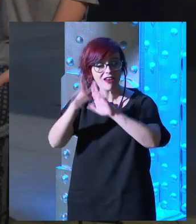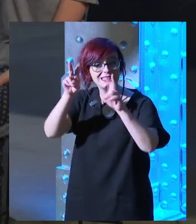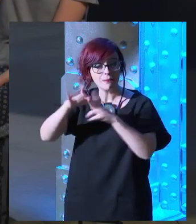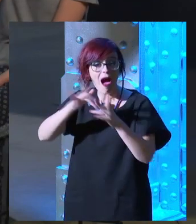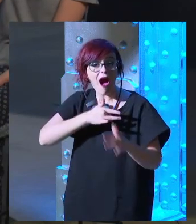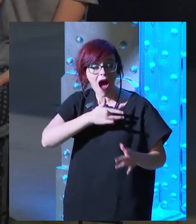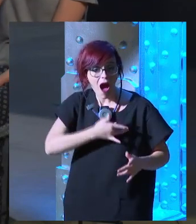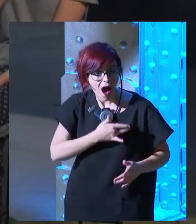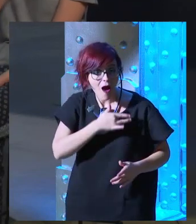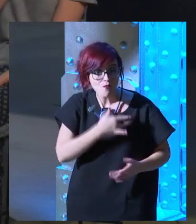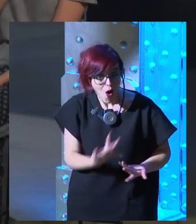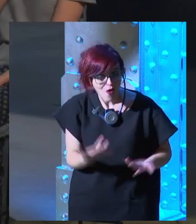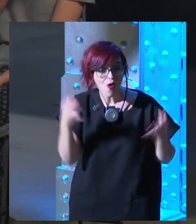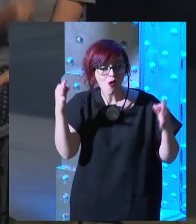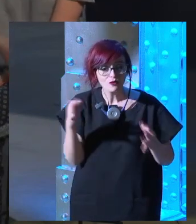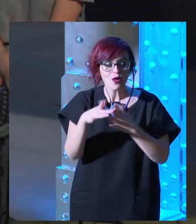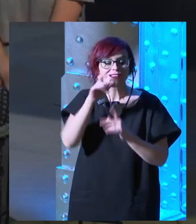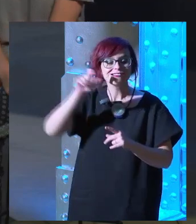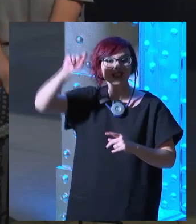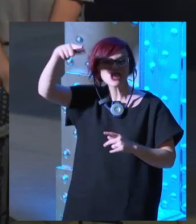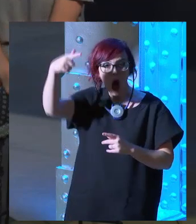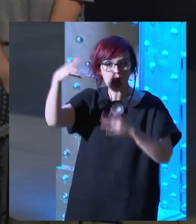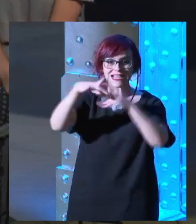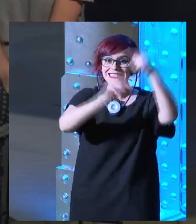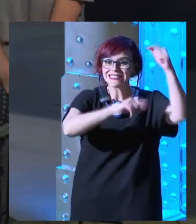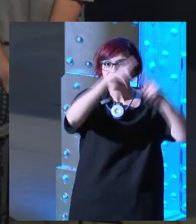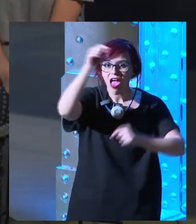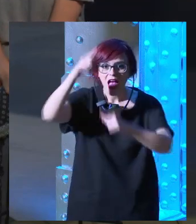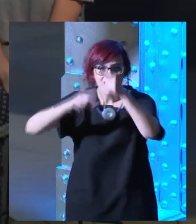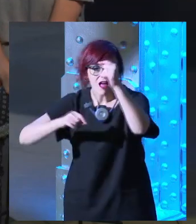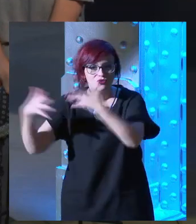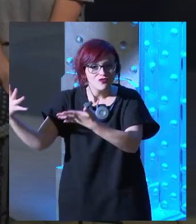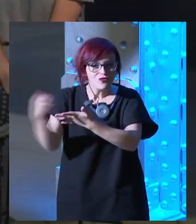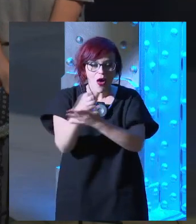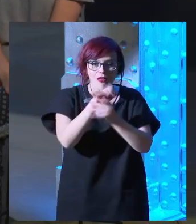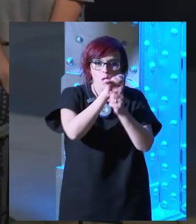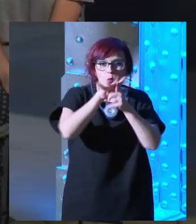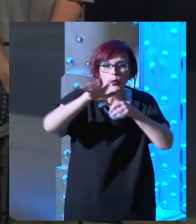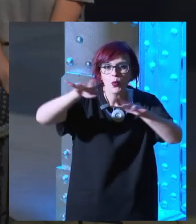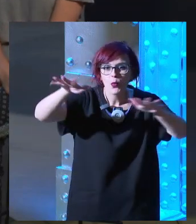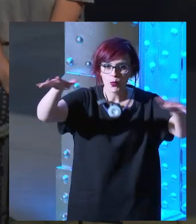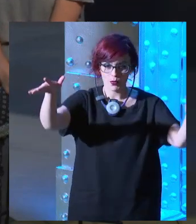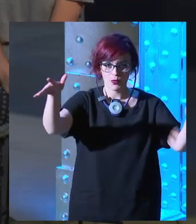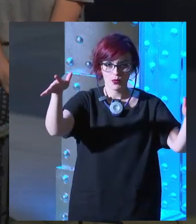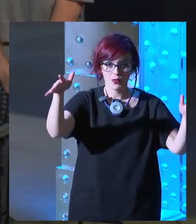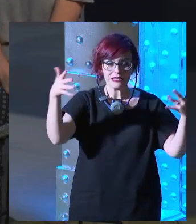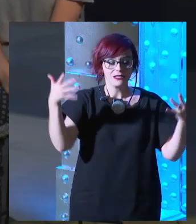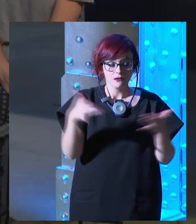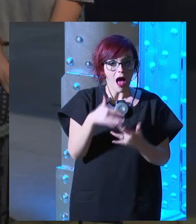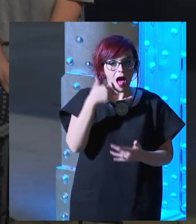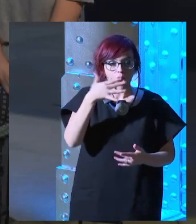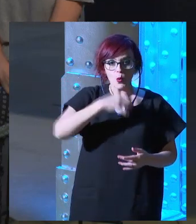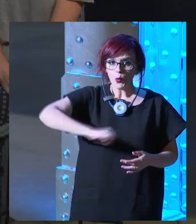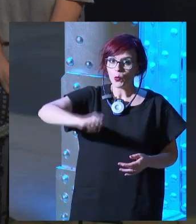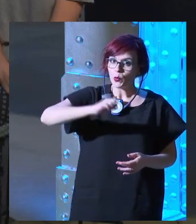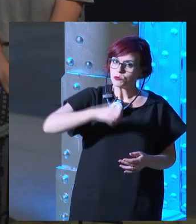the sun and the other stars. He didn't know the sun wasn't a star. But it's a lovely thing, the idea that love moves the sun and the other